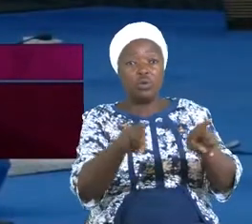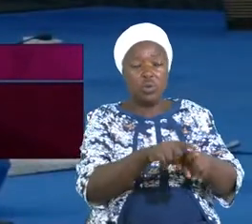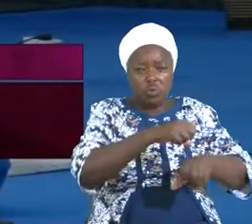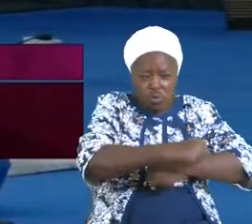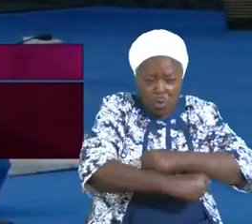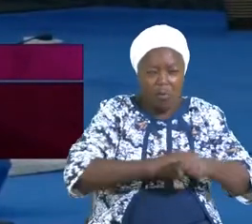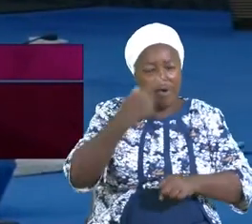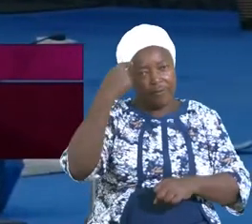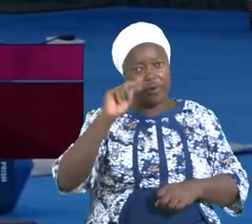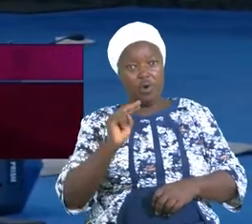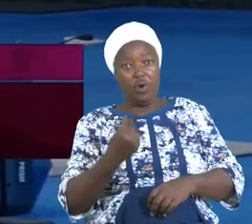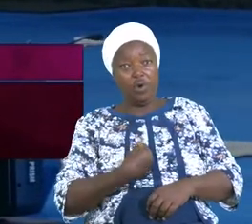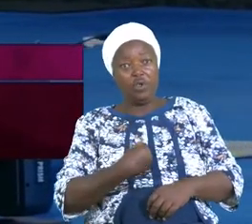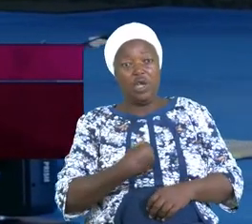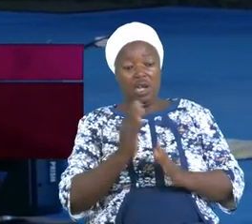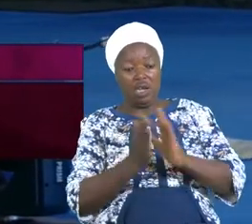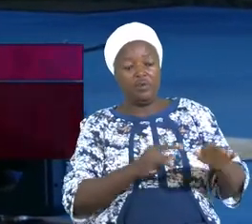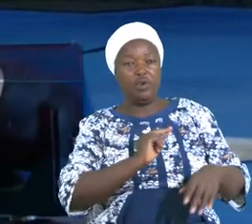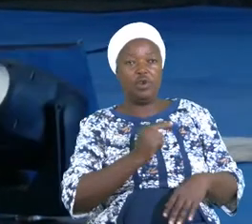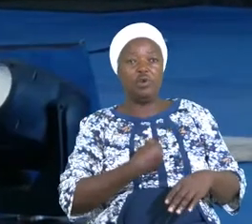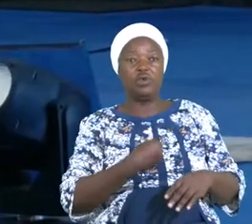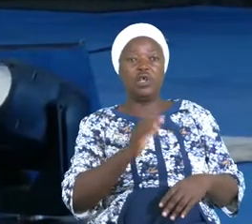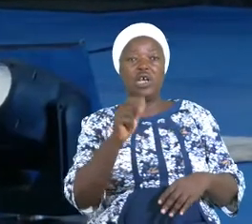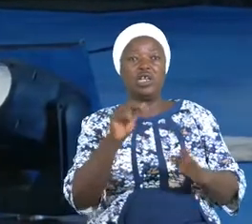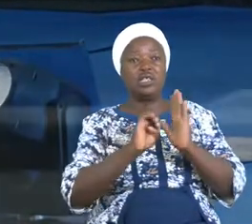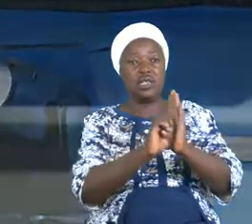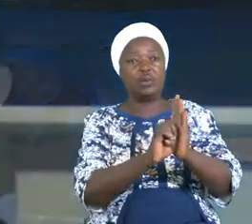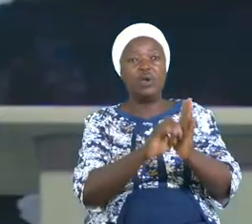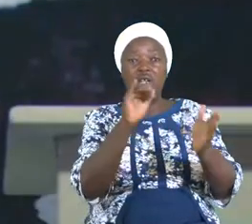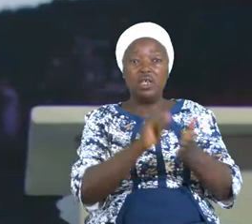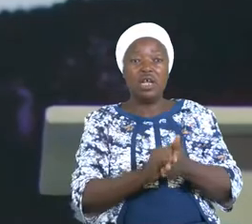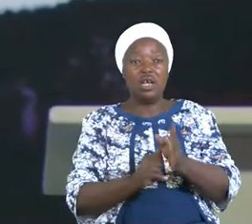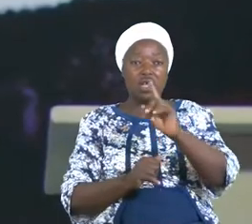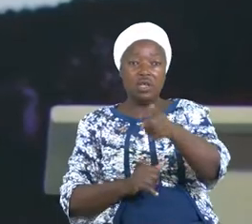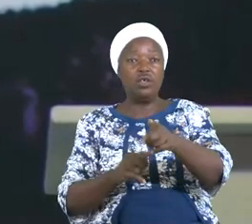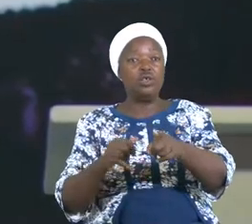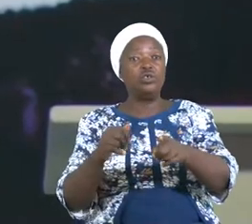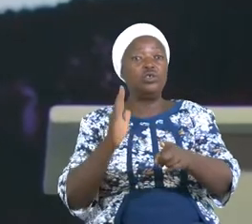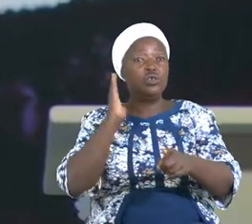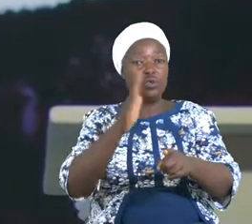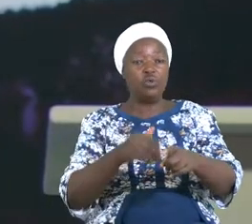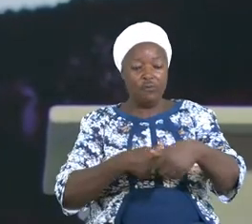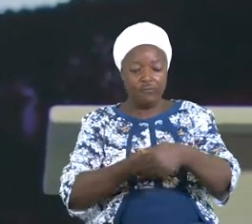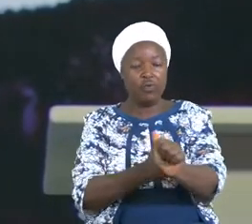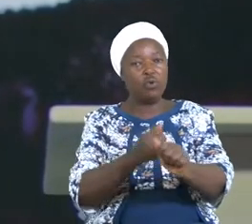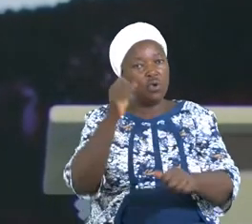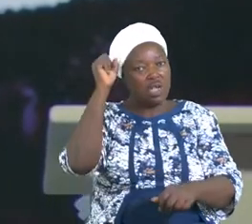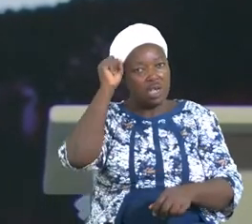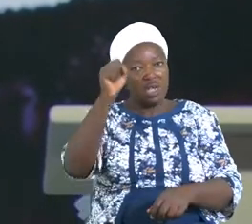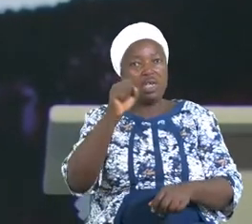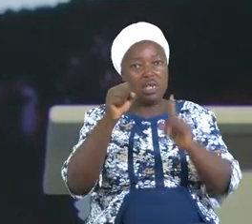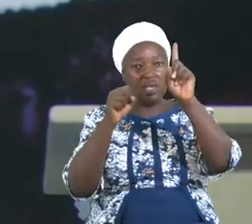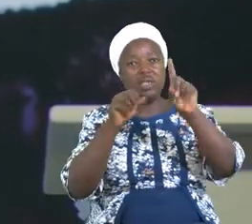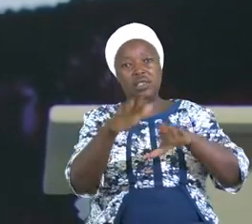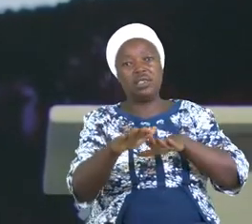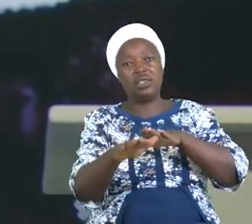us, leaving us an example that ye should follow his steps. Christ,